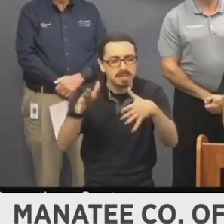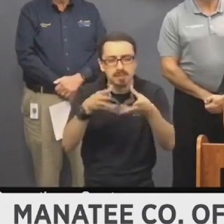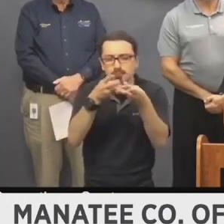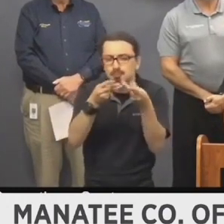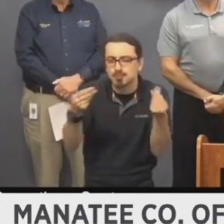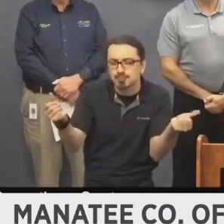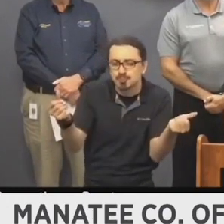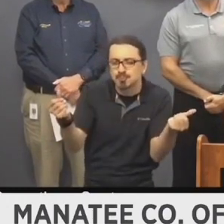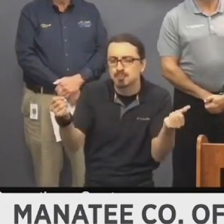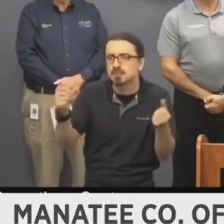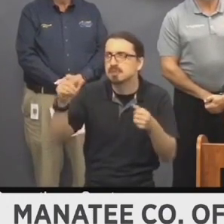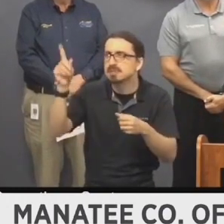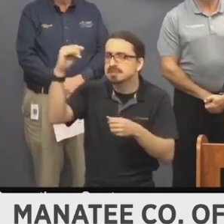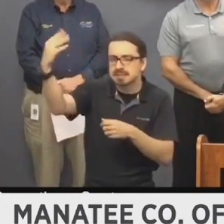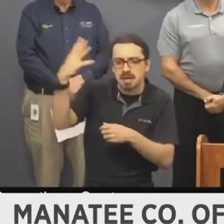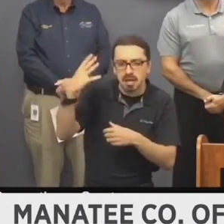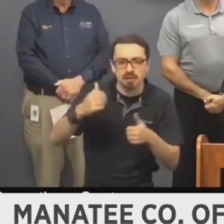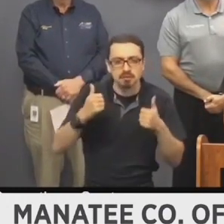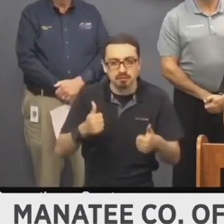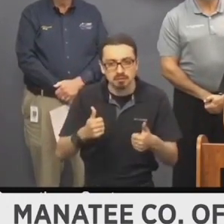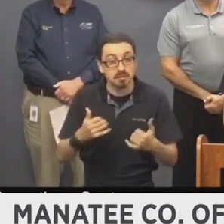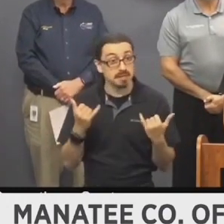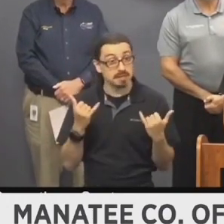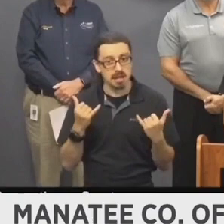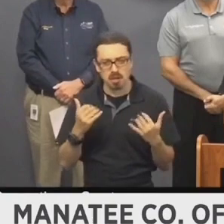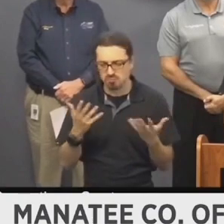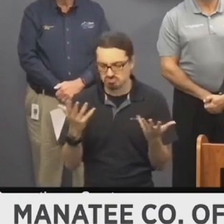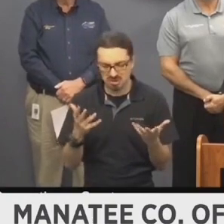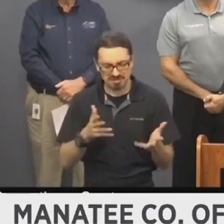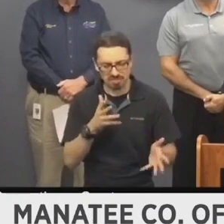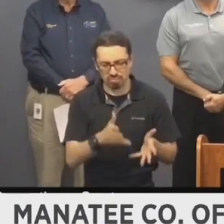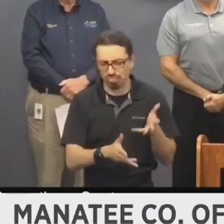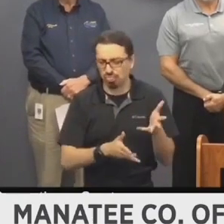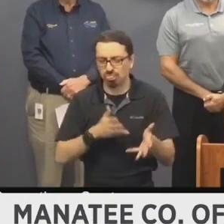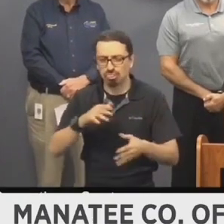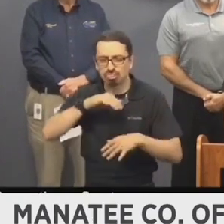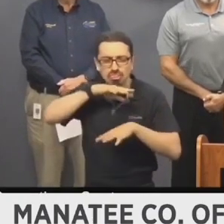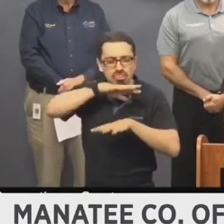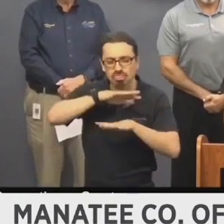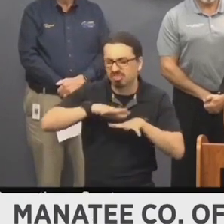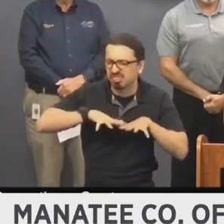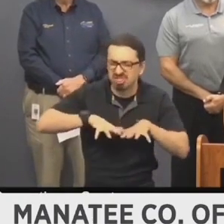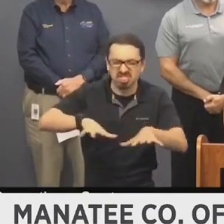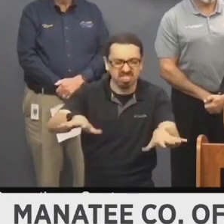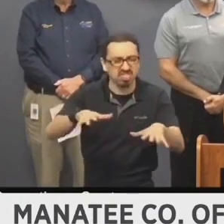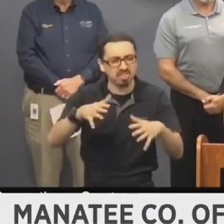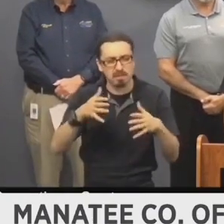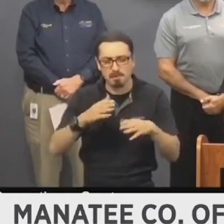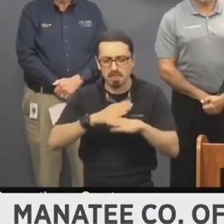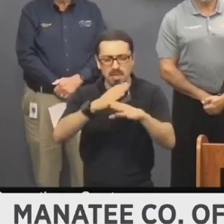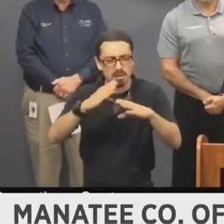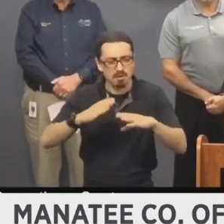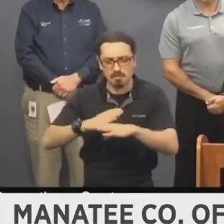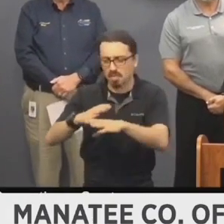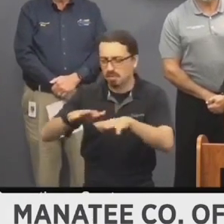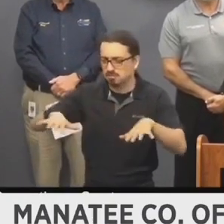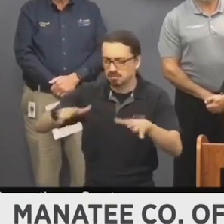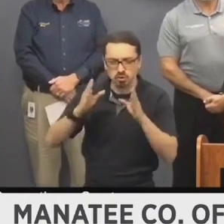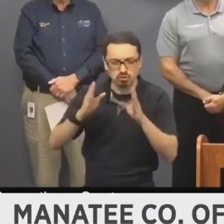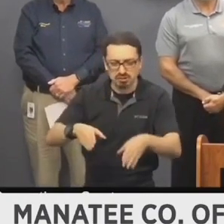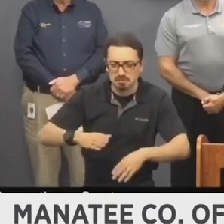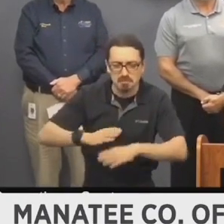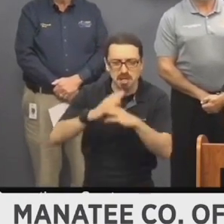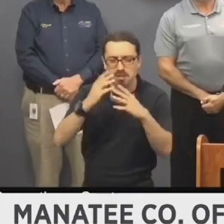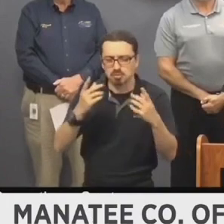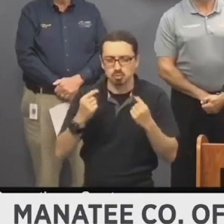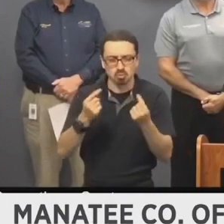down power lines, if there are trees in the way, any kind of debris, they actually make it passable for first responders. And with the power companies there, we're